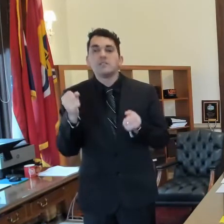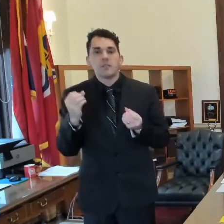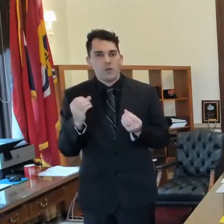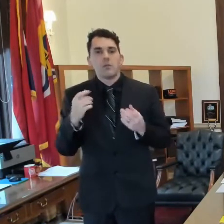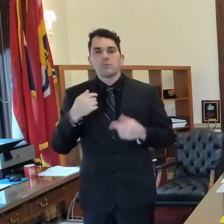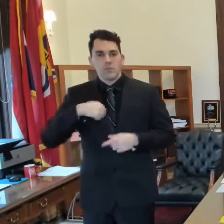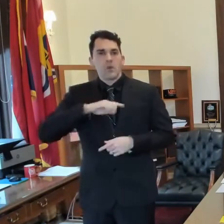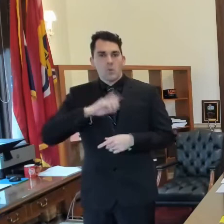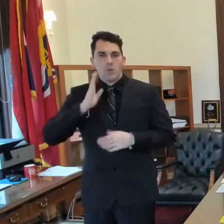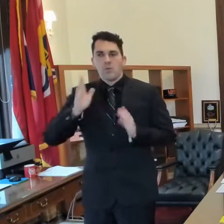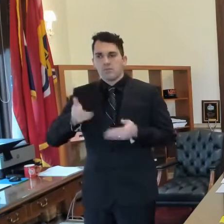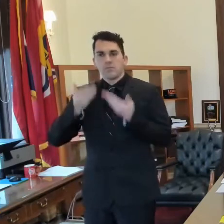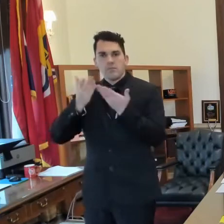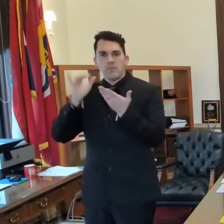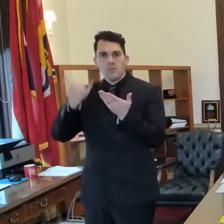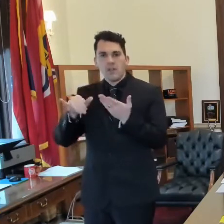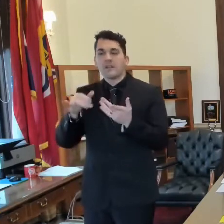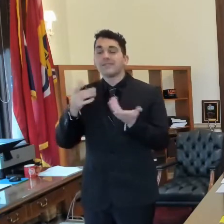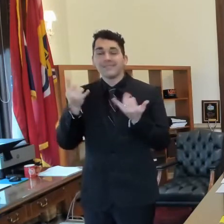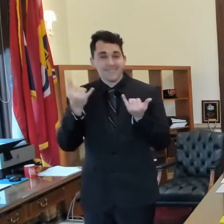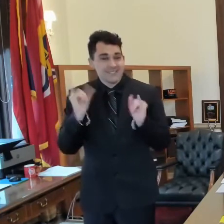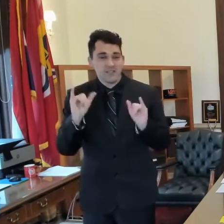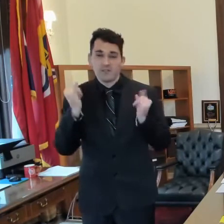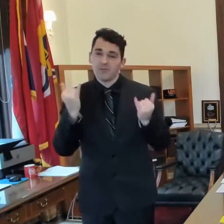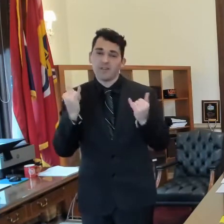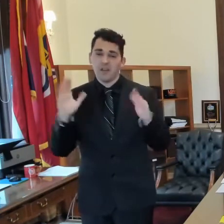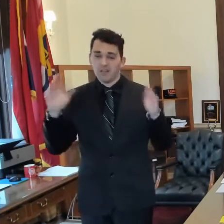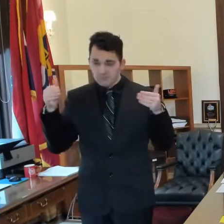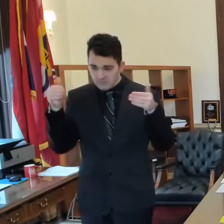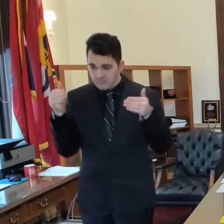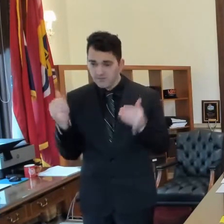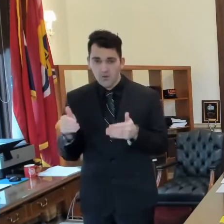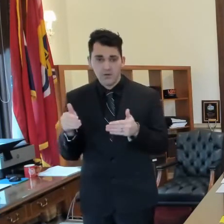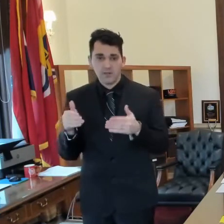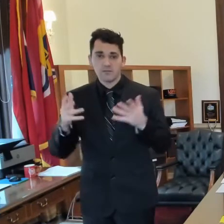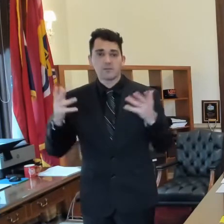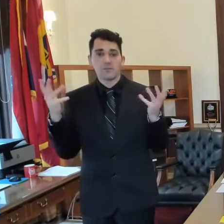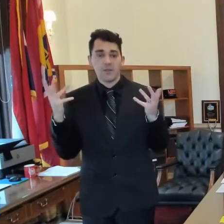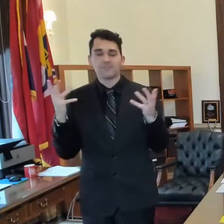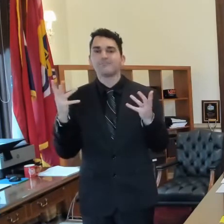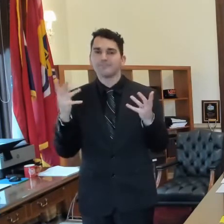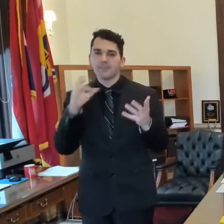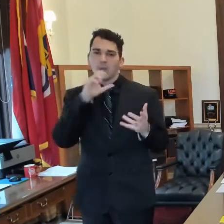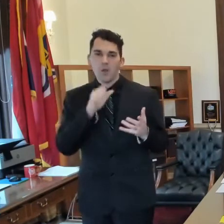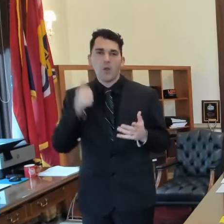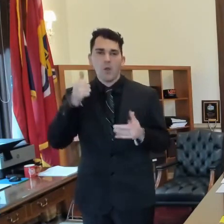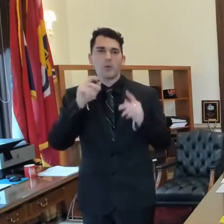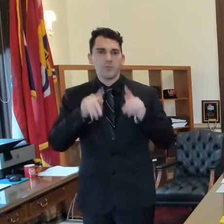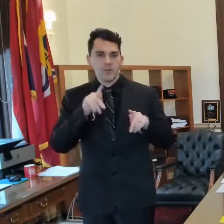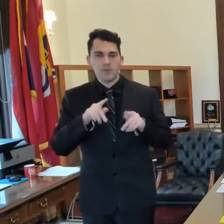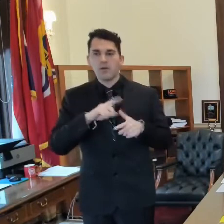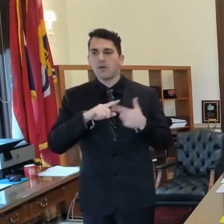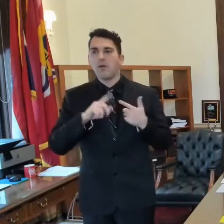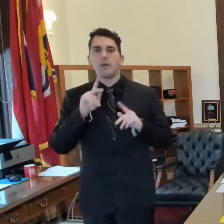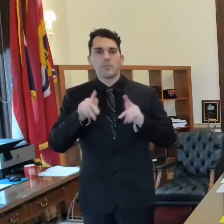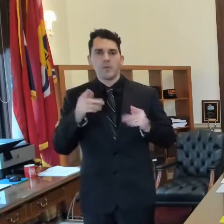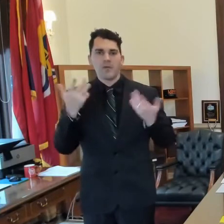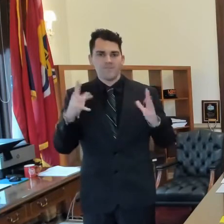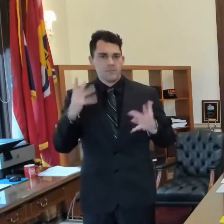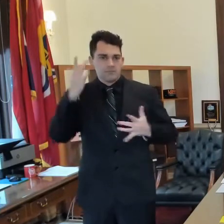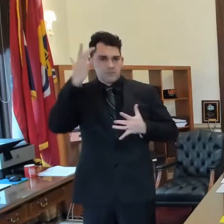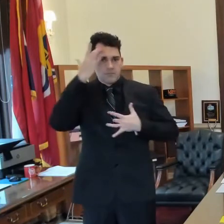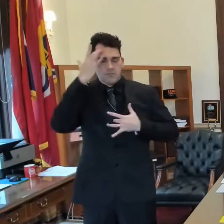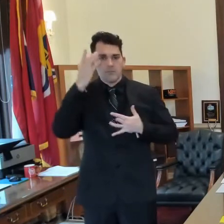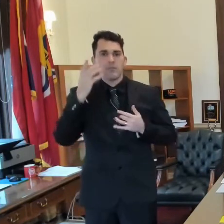focusing on older people and on people with underlying health conditions, but teachers, childcare workers,